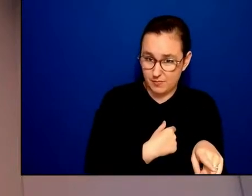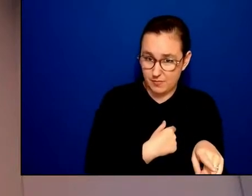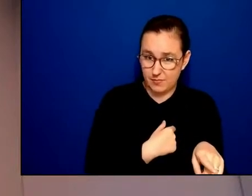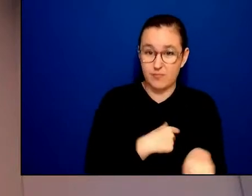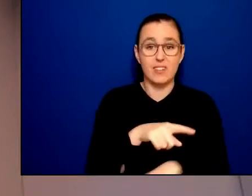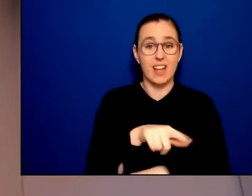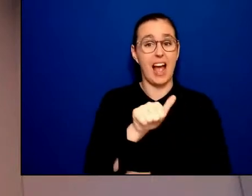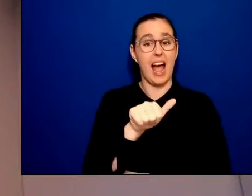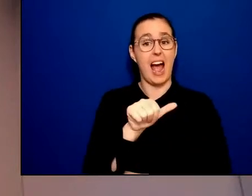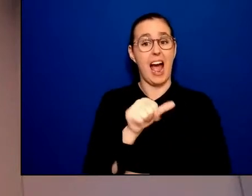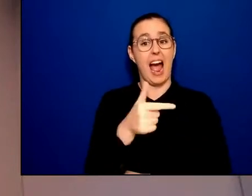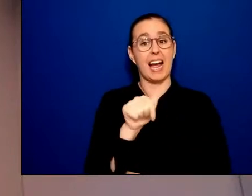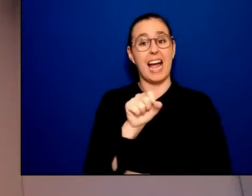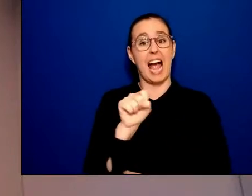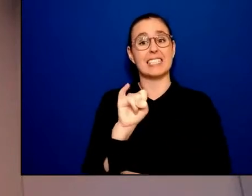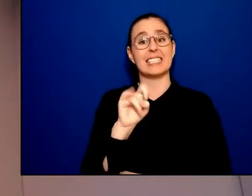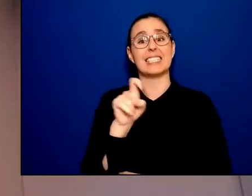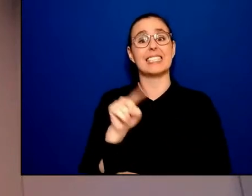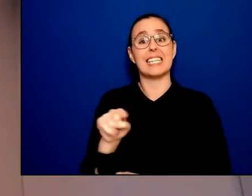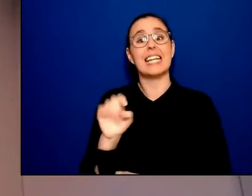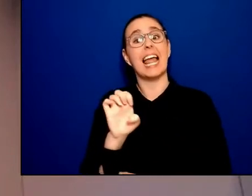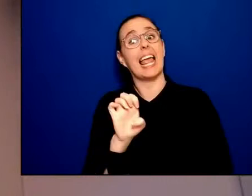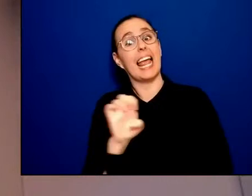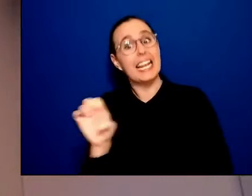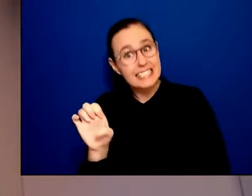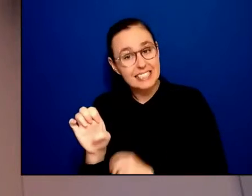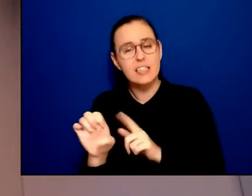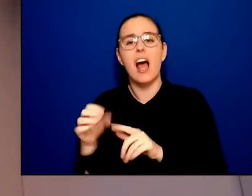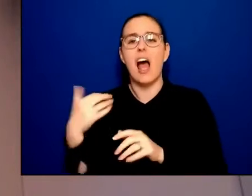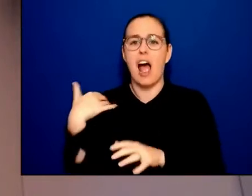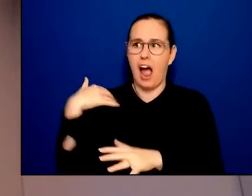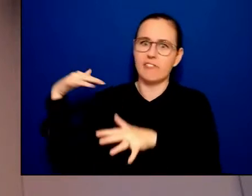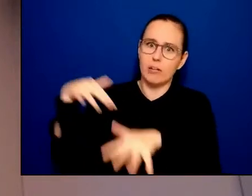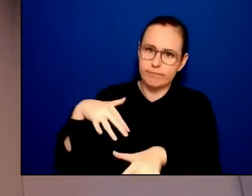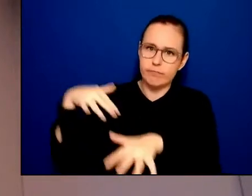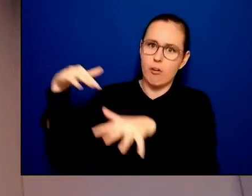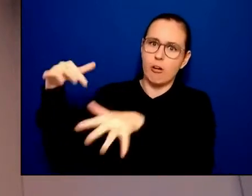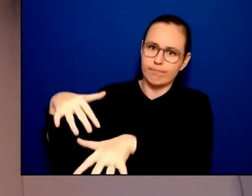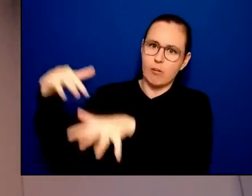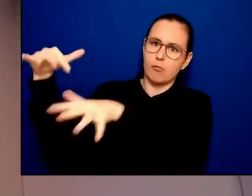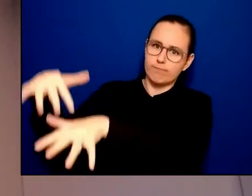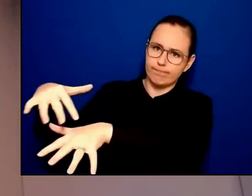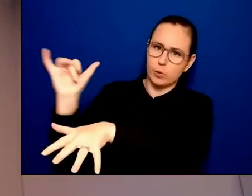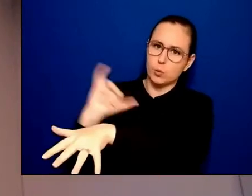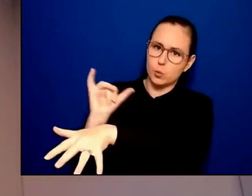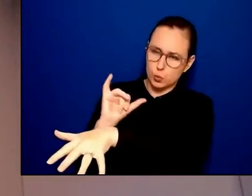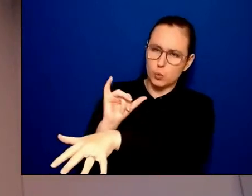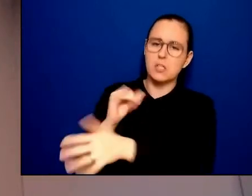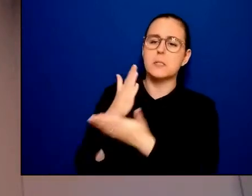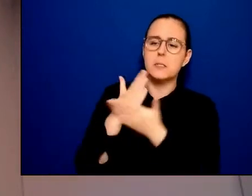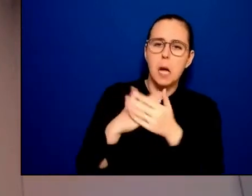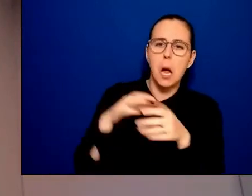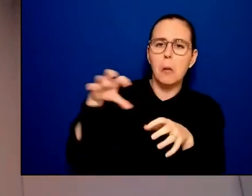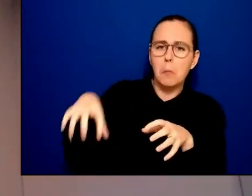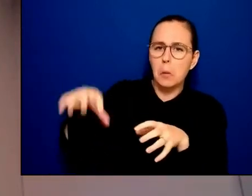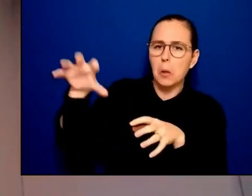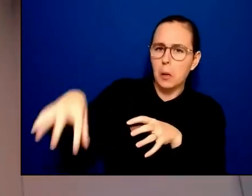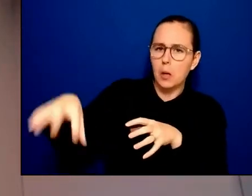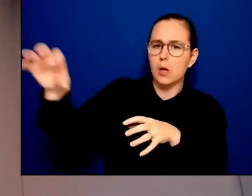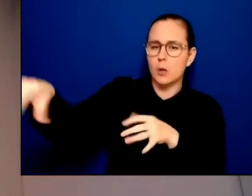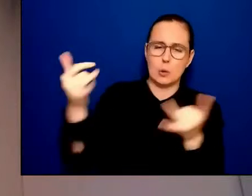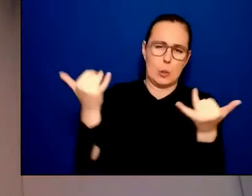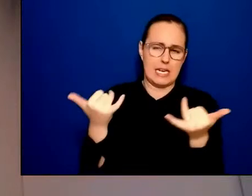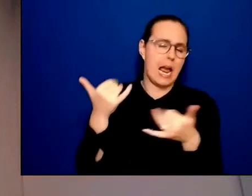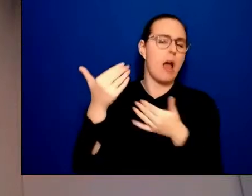debris over top of Highway 7, some materials along there, but we're continuing to move along through that with the hopes of being